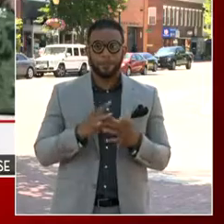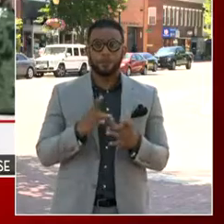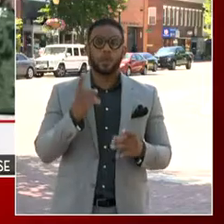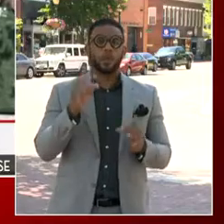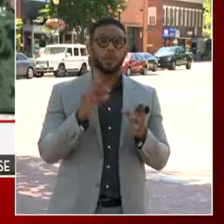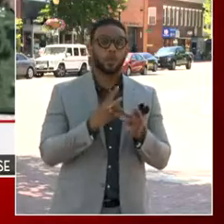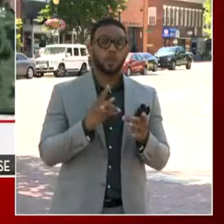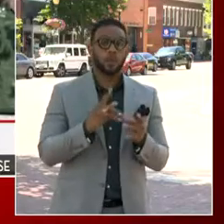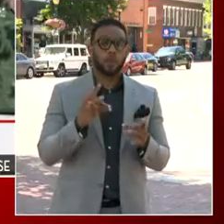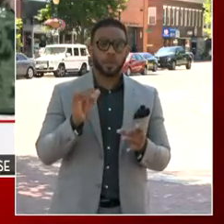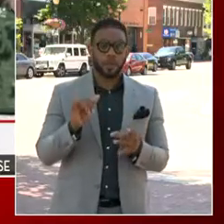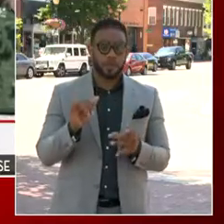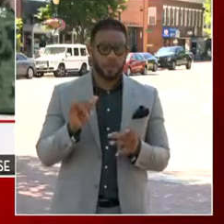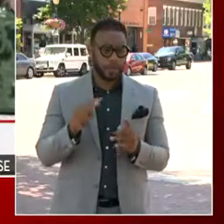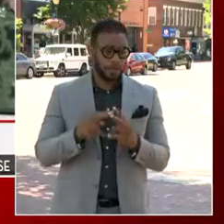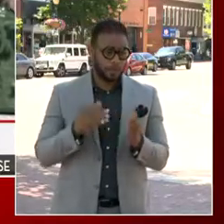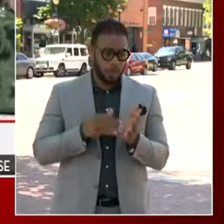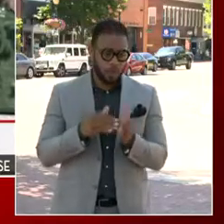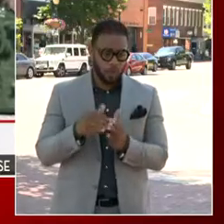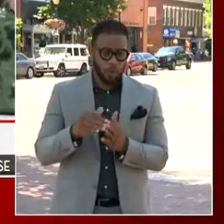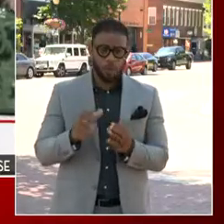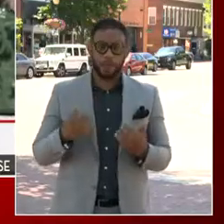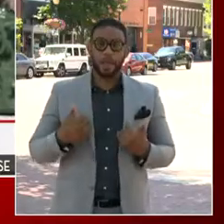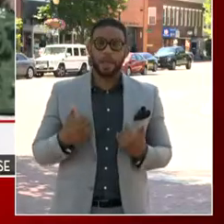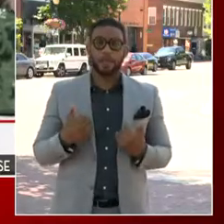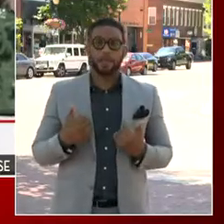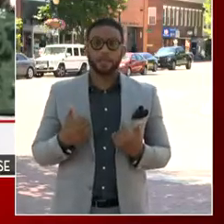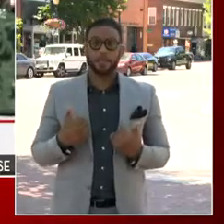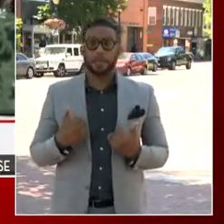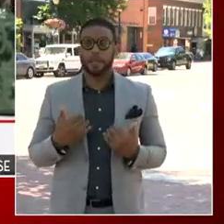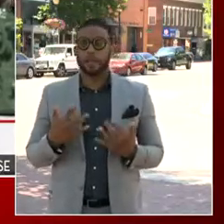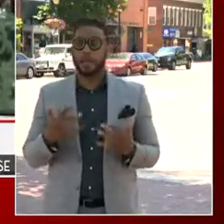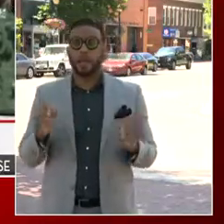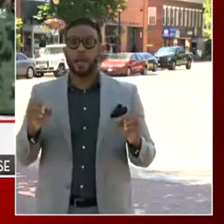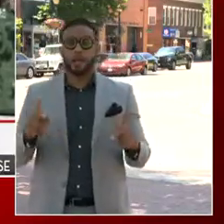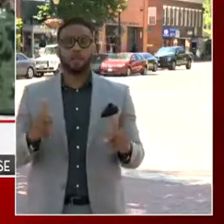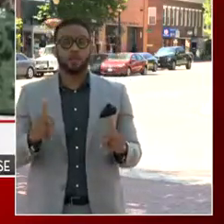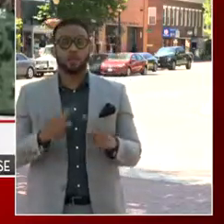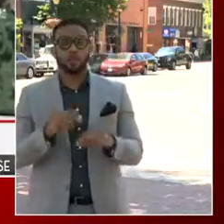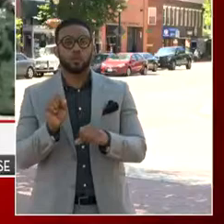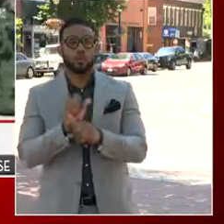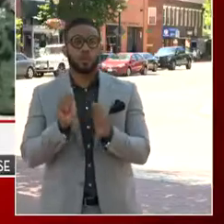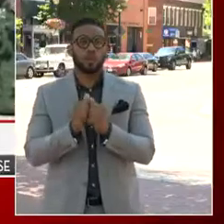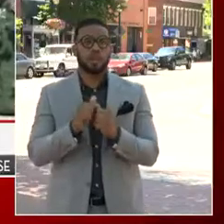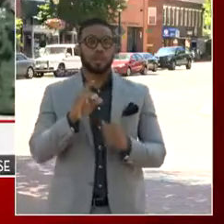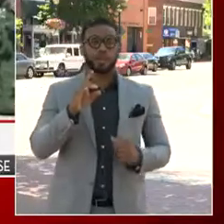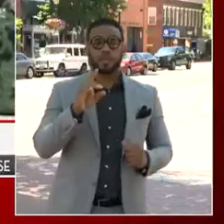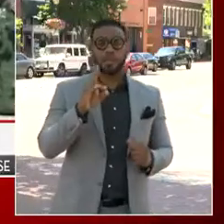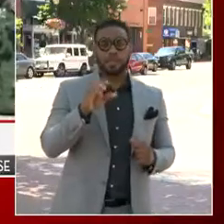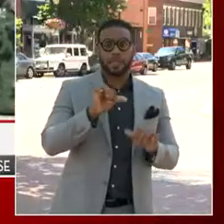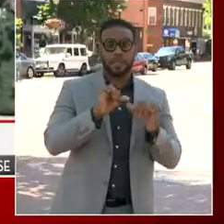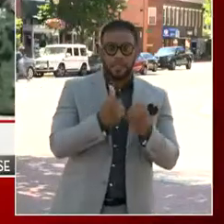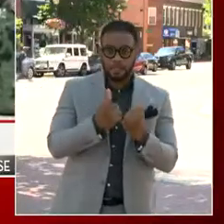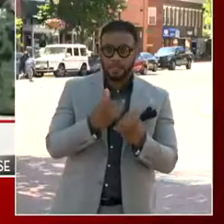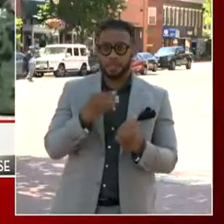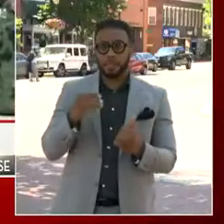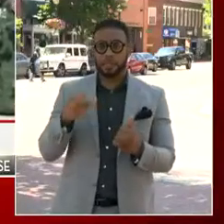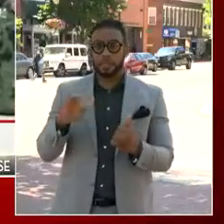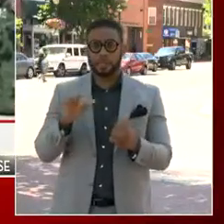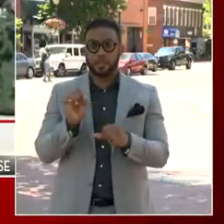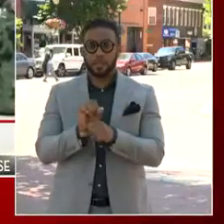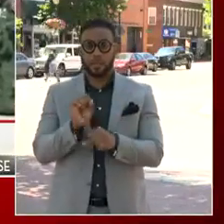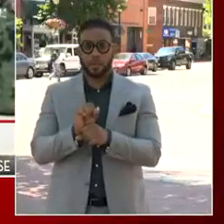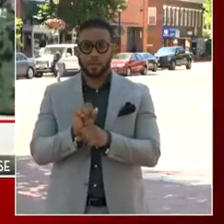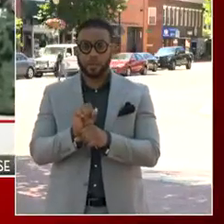one word, that very often we have opportunities to work with district agencies, and they're